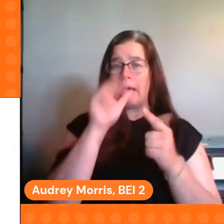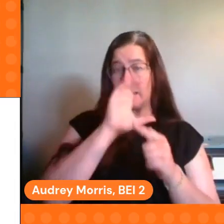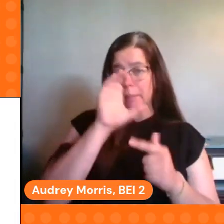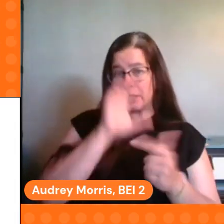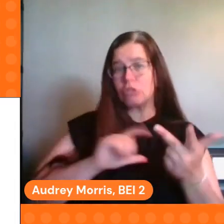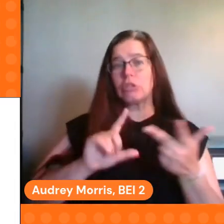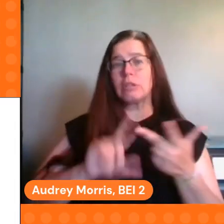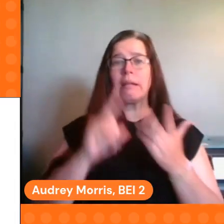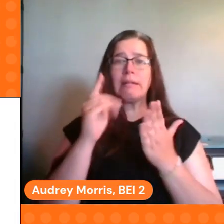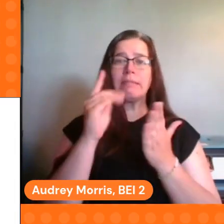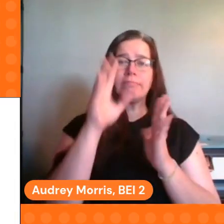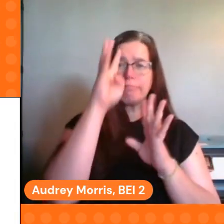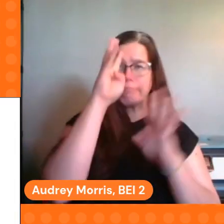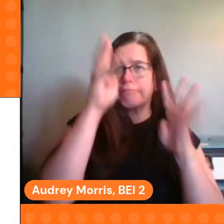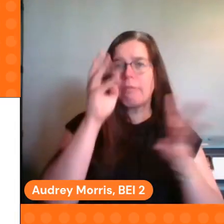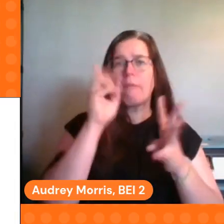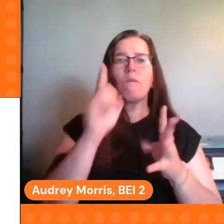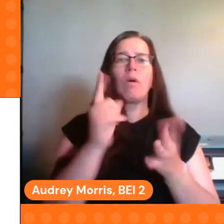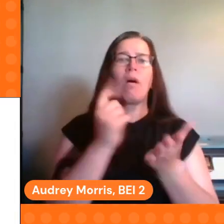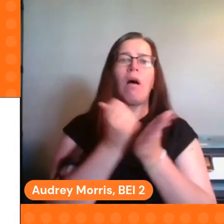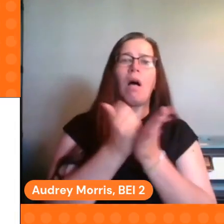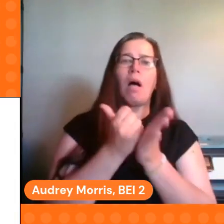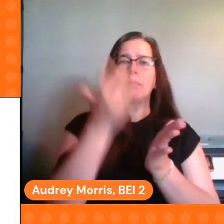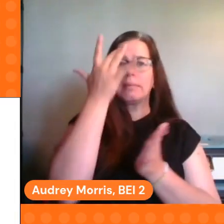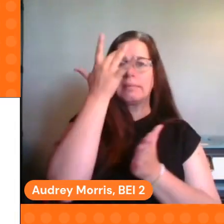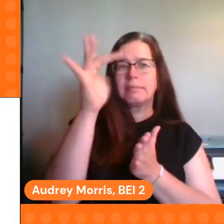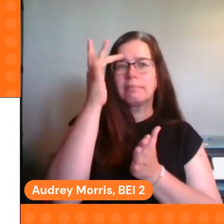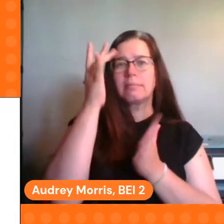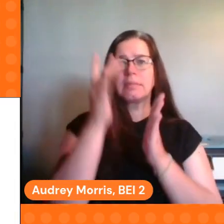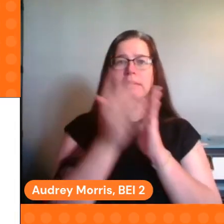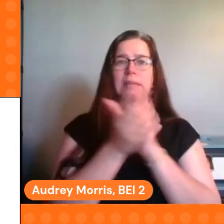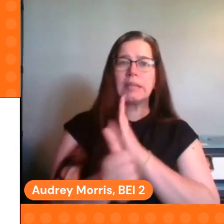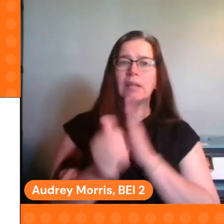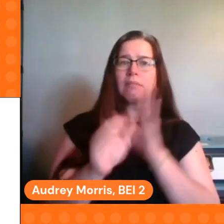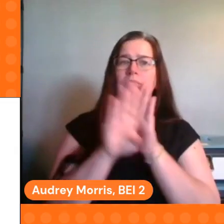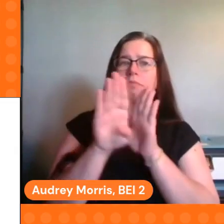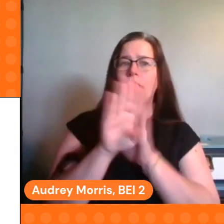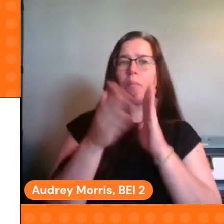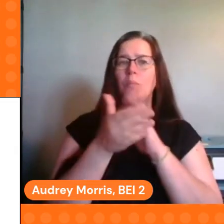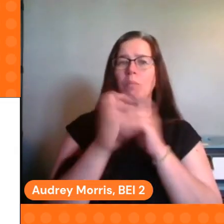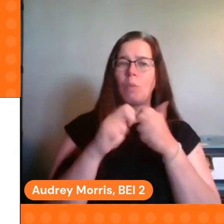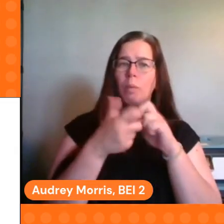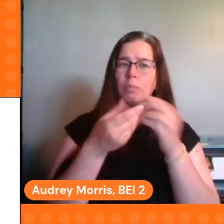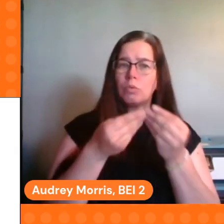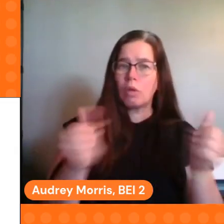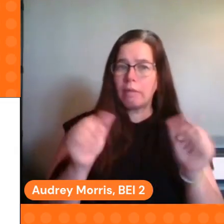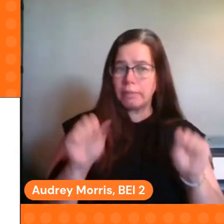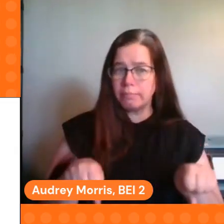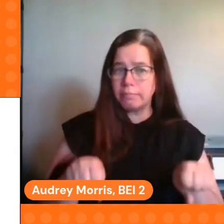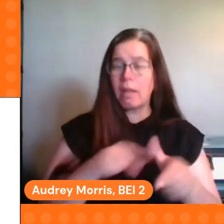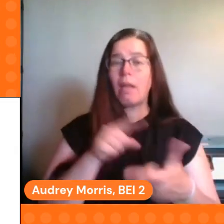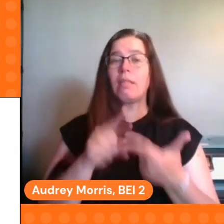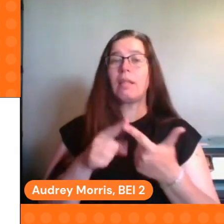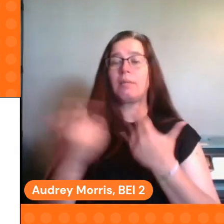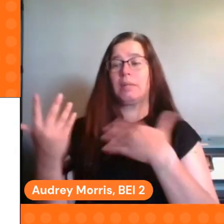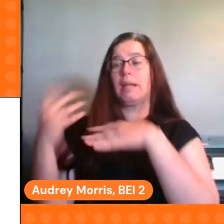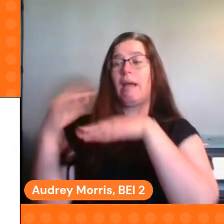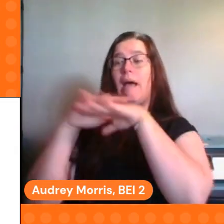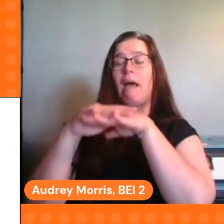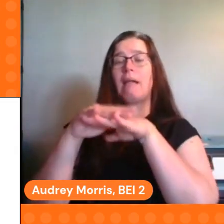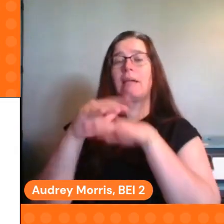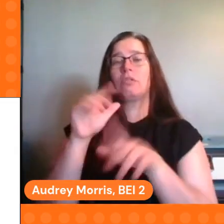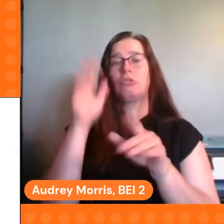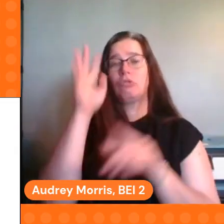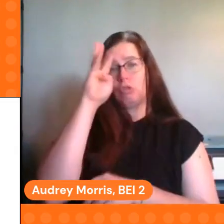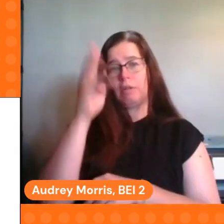thinking, creativities, and problem-solving skill. And then we add generative AI onto the mix, and then